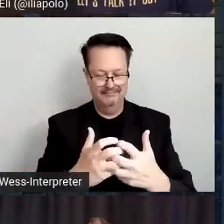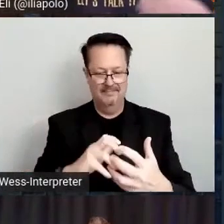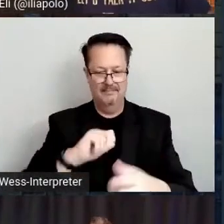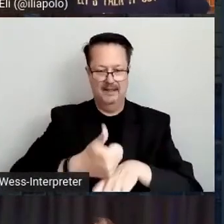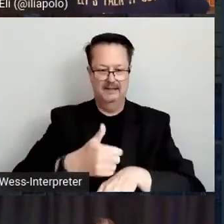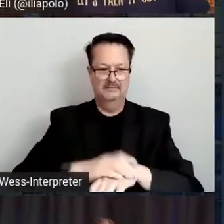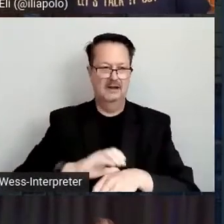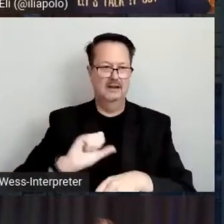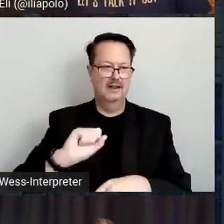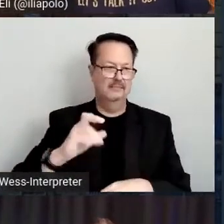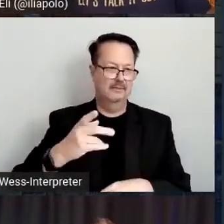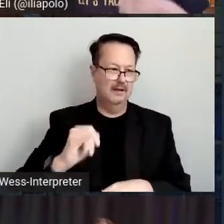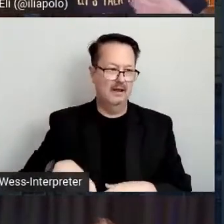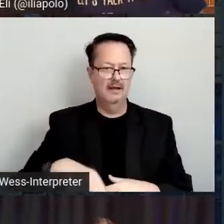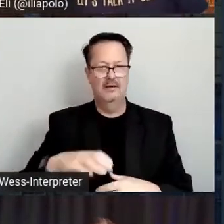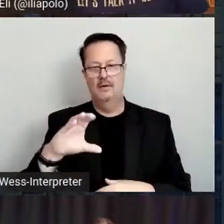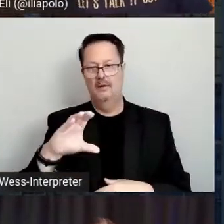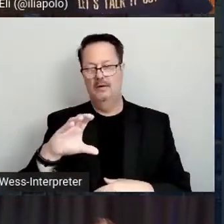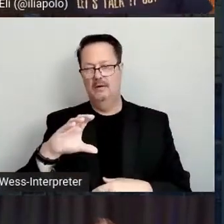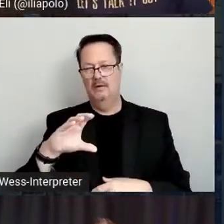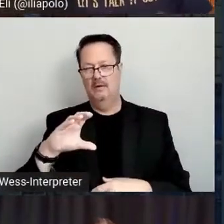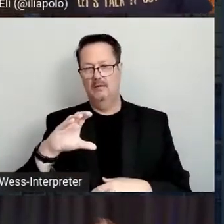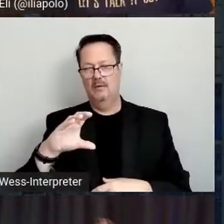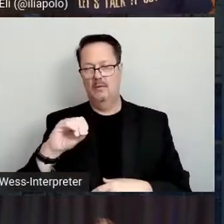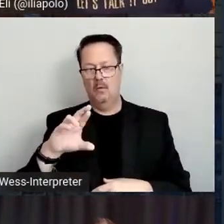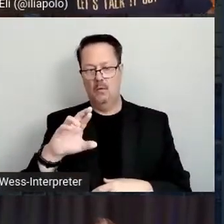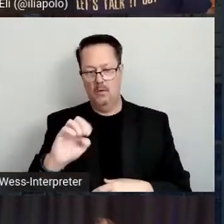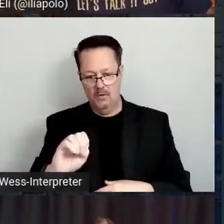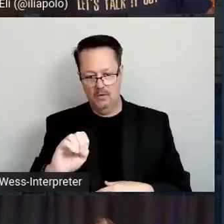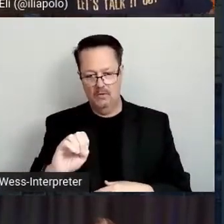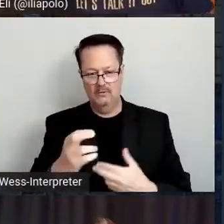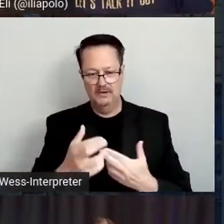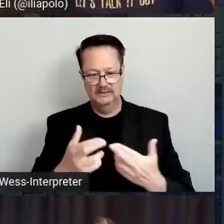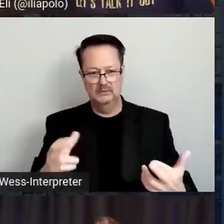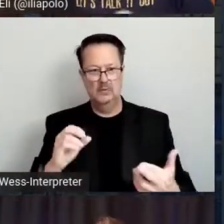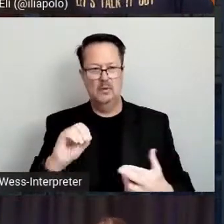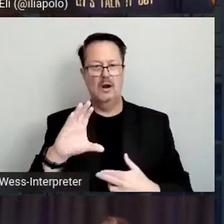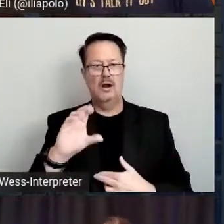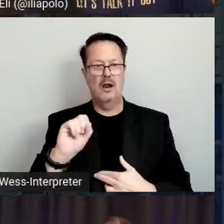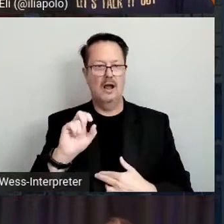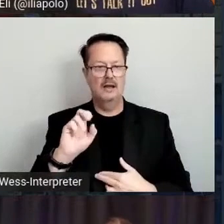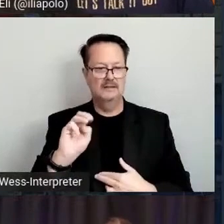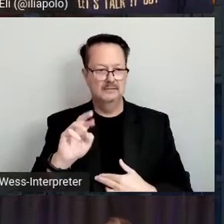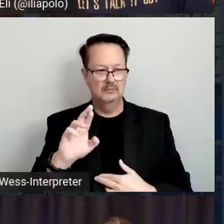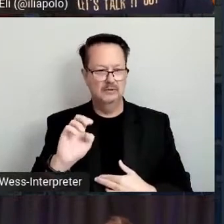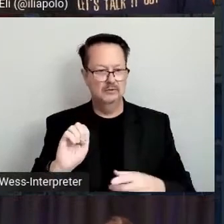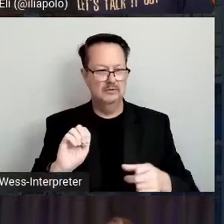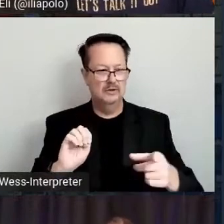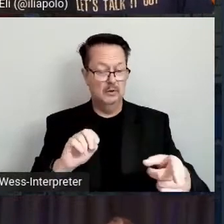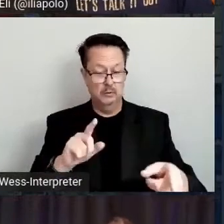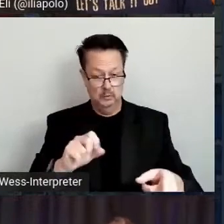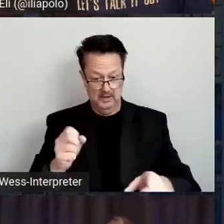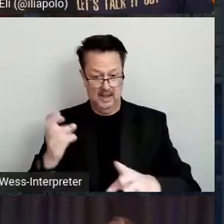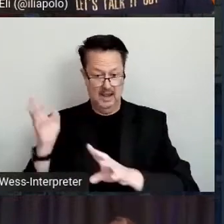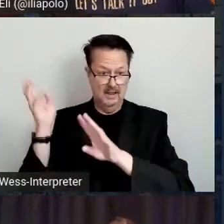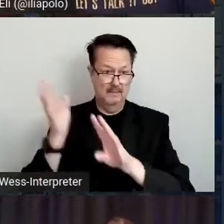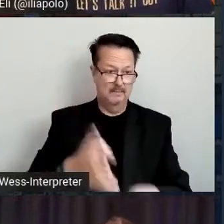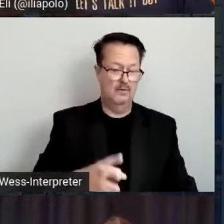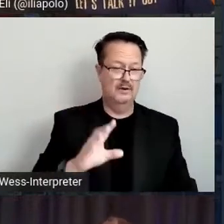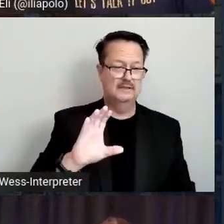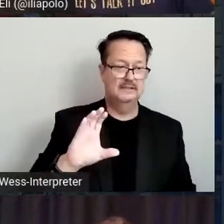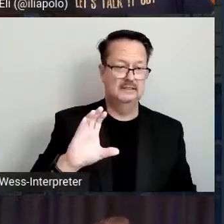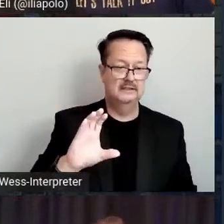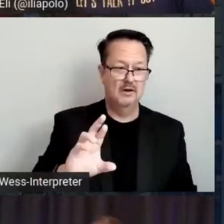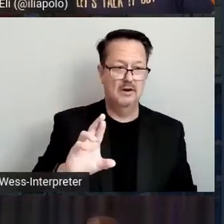it's the core Kubernetes resources or custom resource definitions. So and the third one, you can import a CRD, any CRD